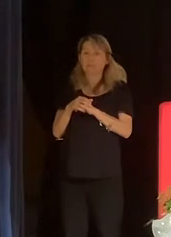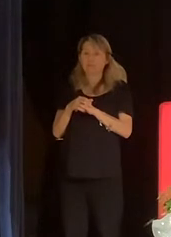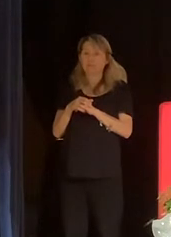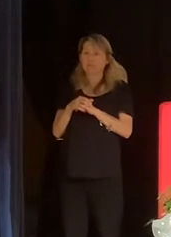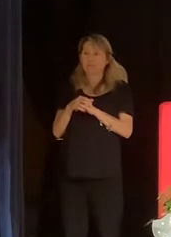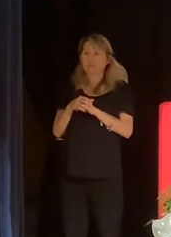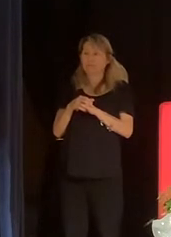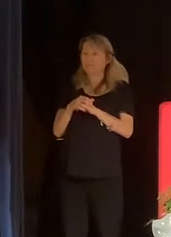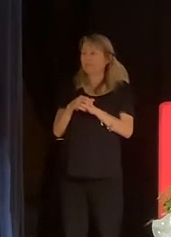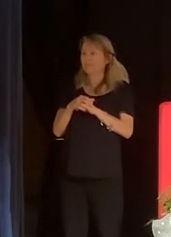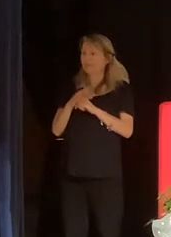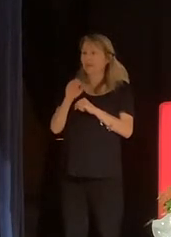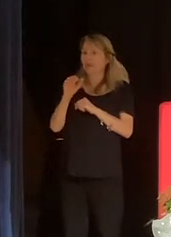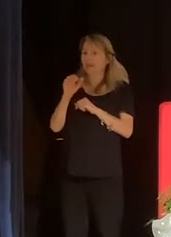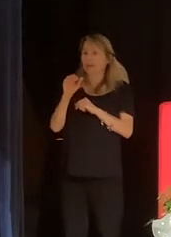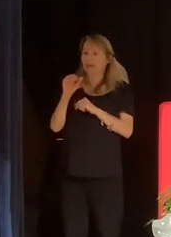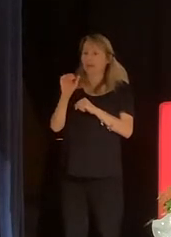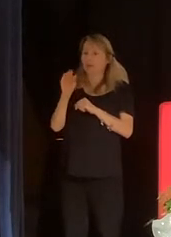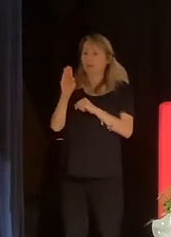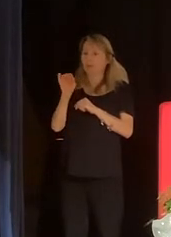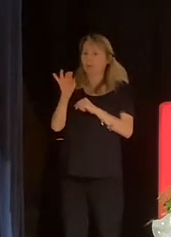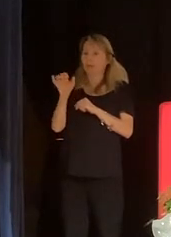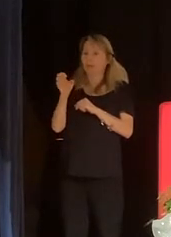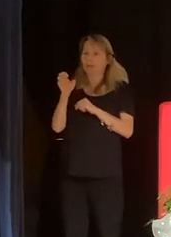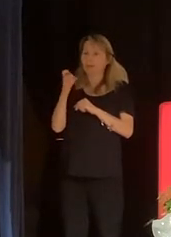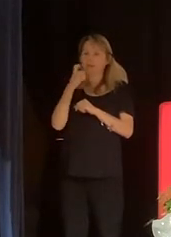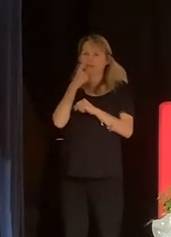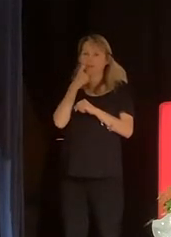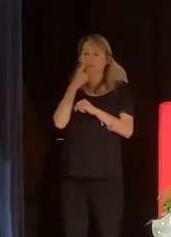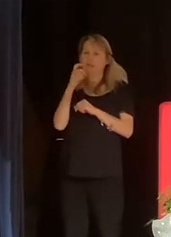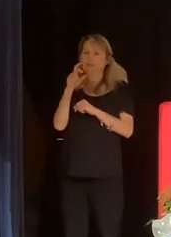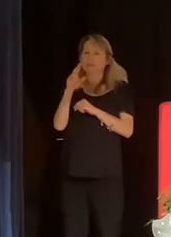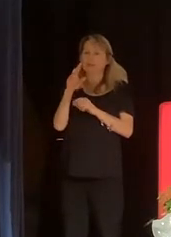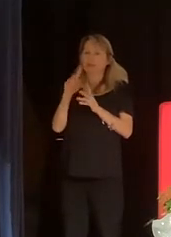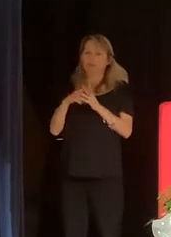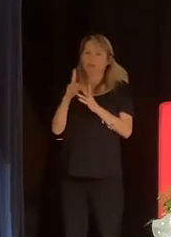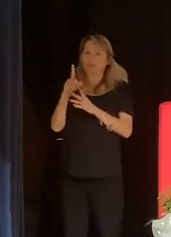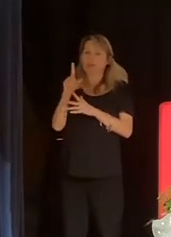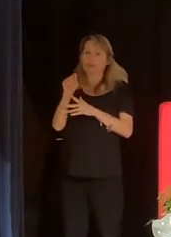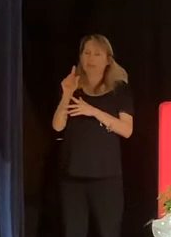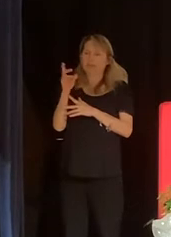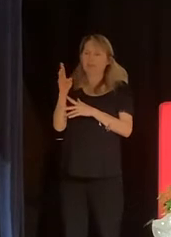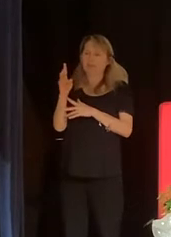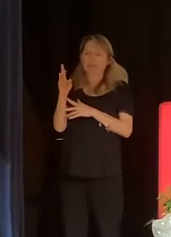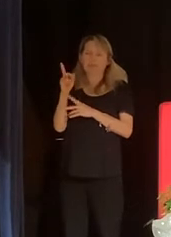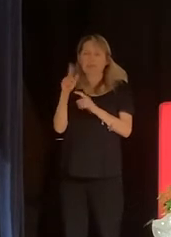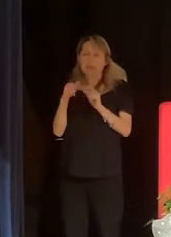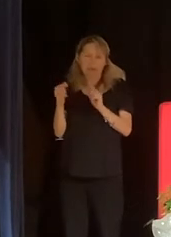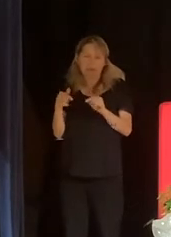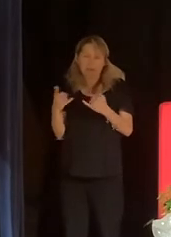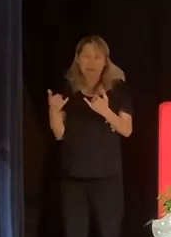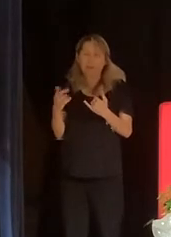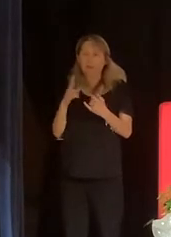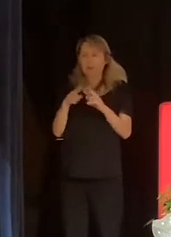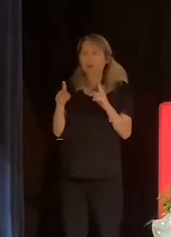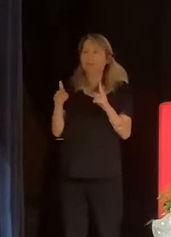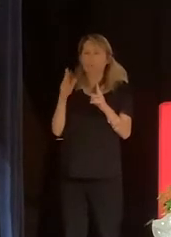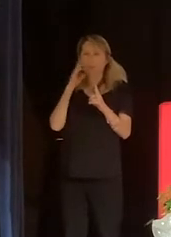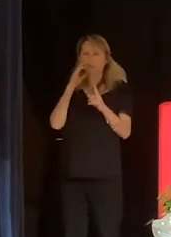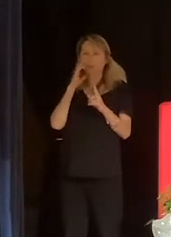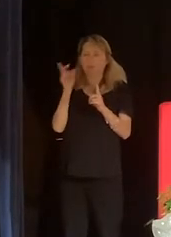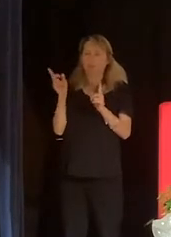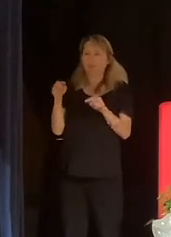Abdulrahman started in 2017, better known as Booty, could not be here today, but all staff have observed